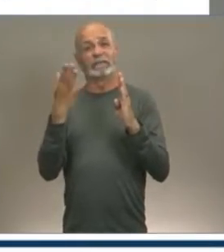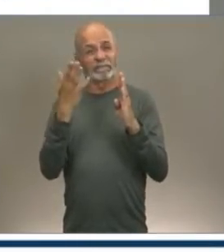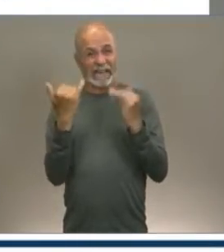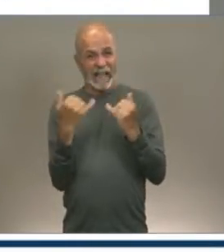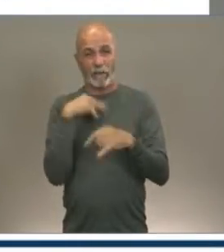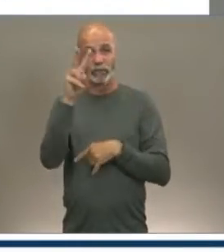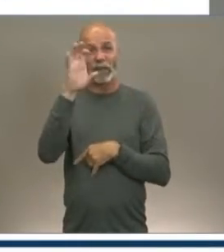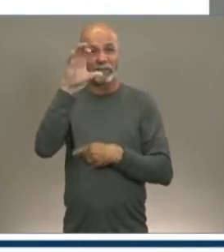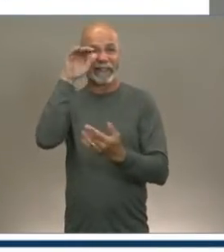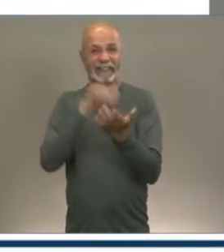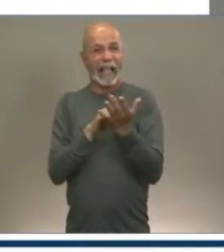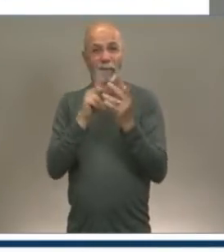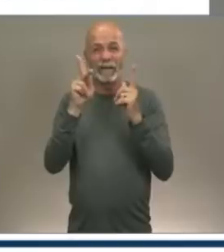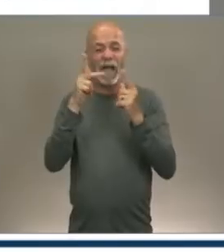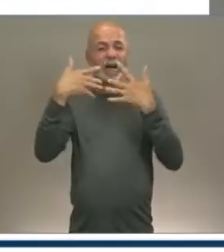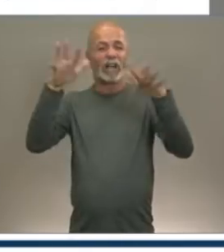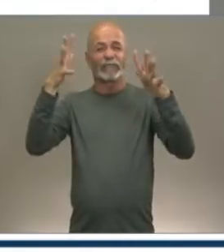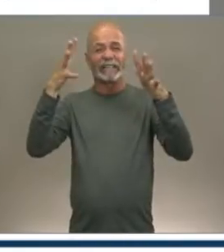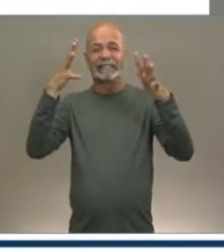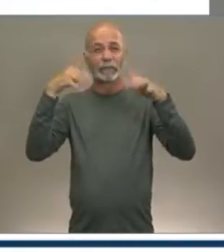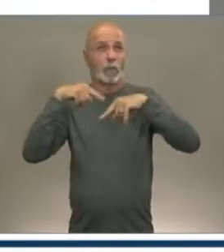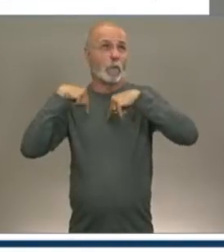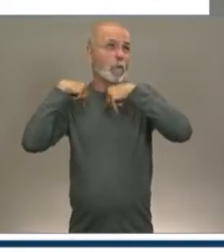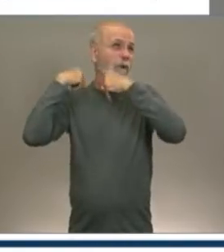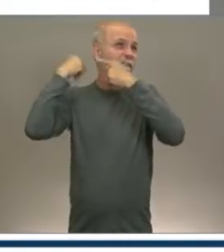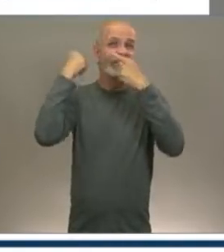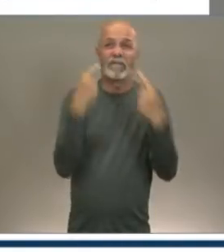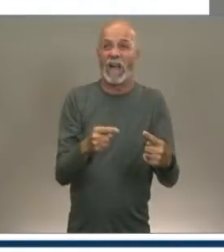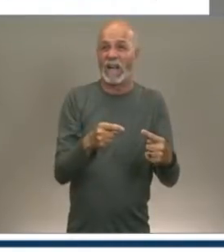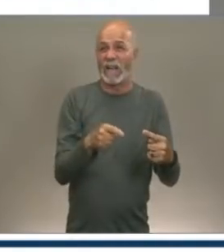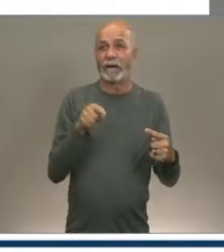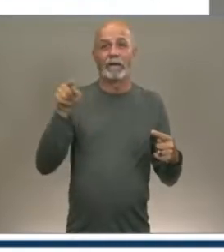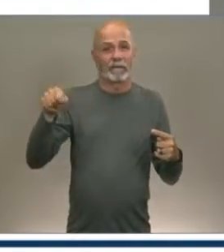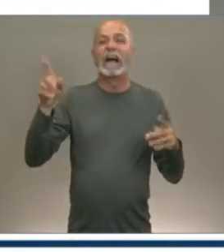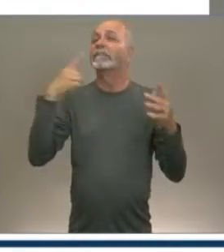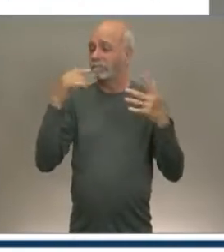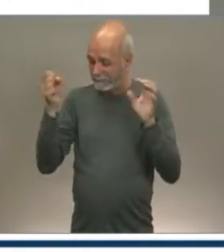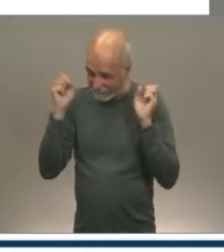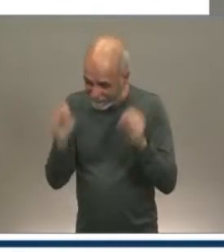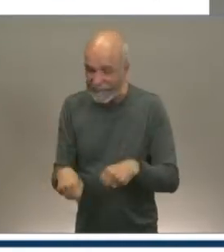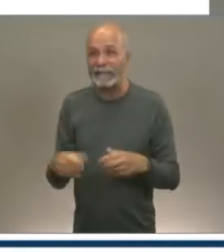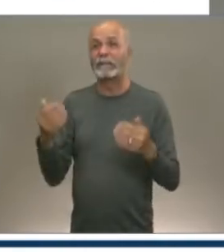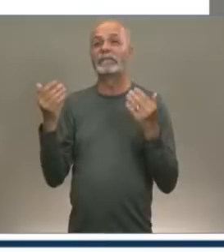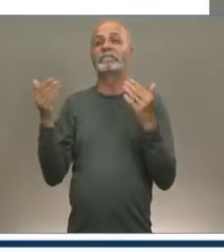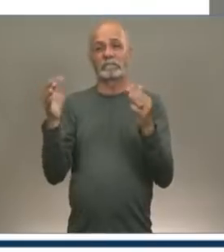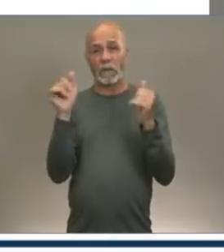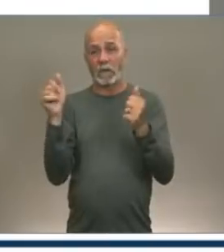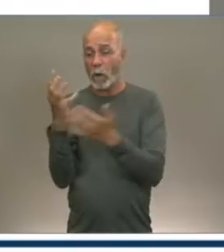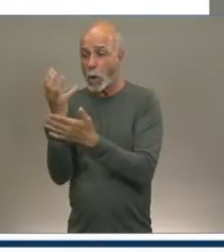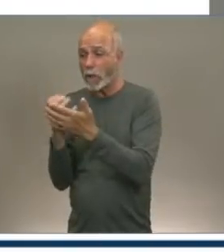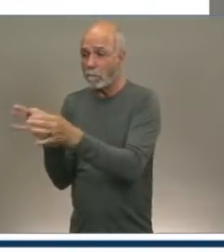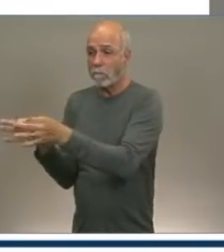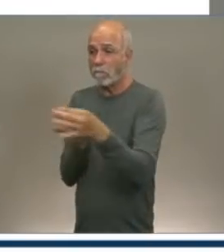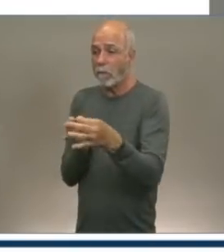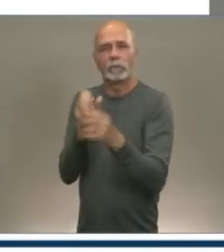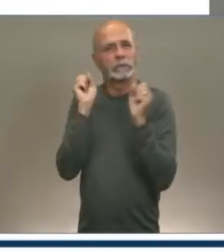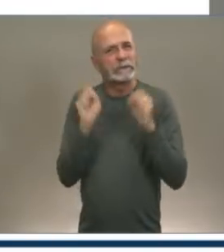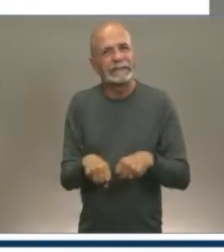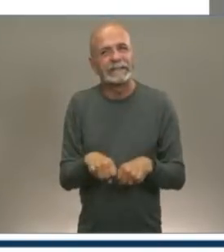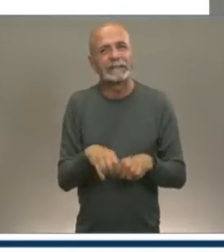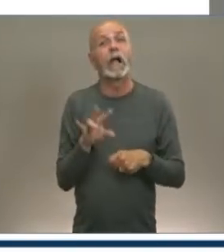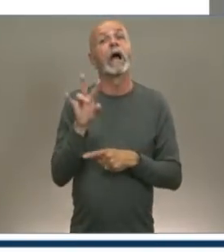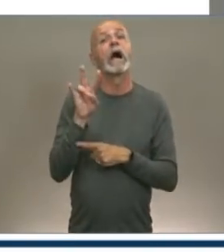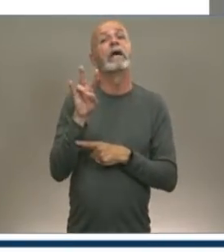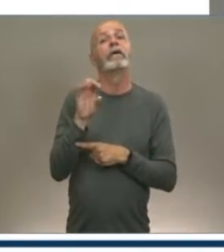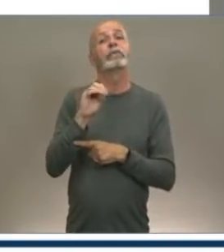Scotians to date have been given that opportunity to move their appointment up, and 75% of them have done so